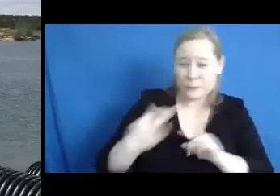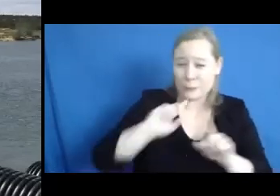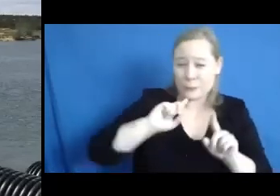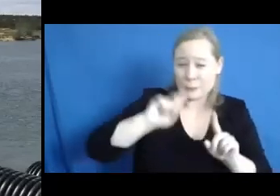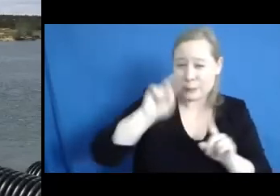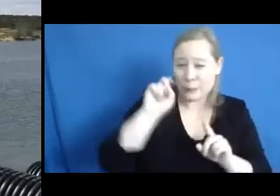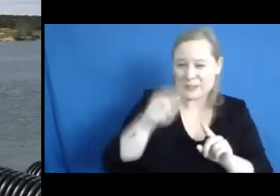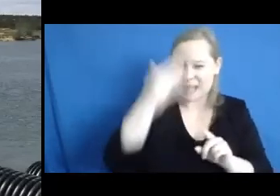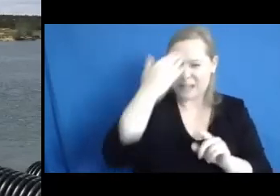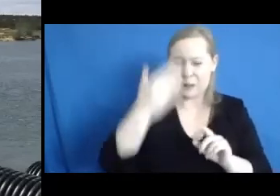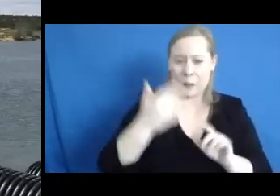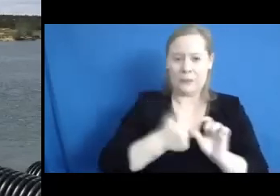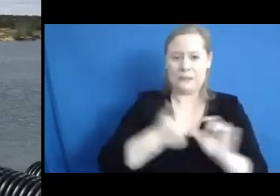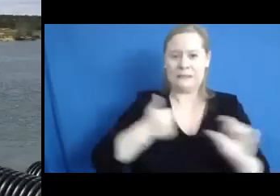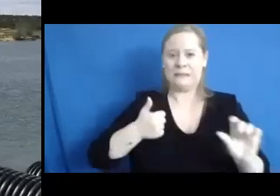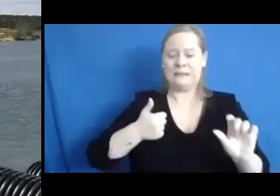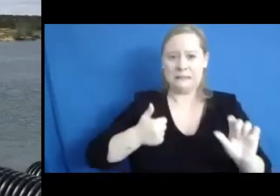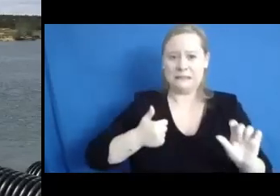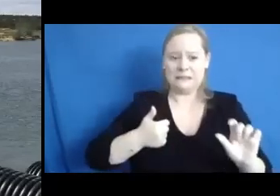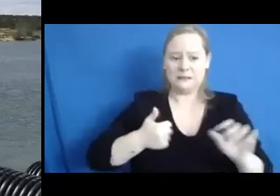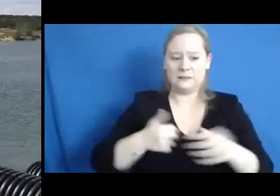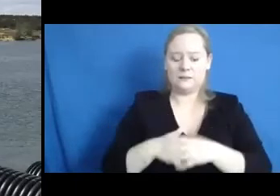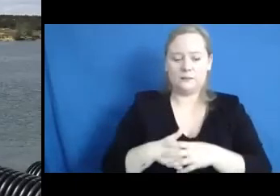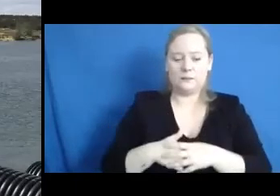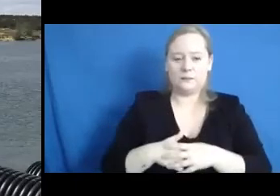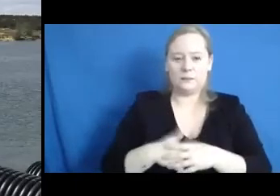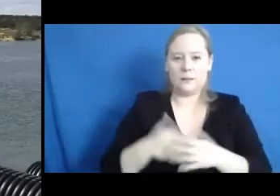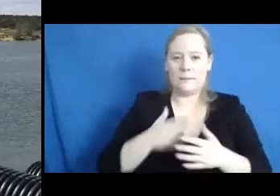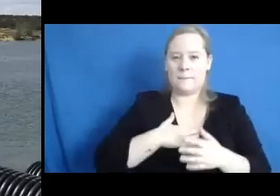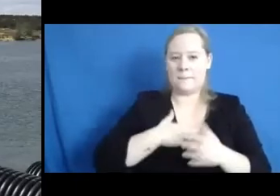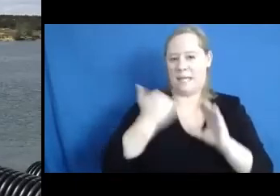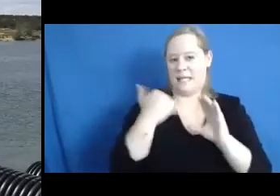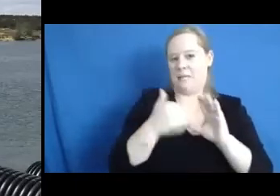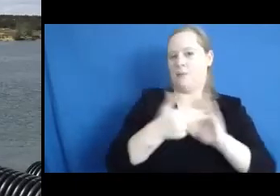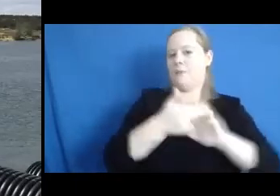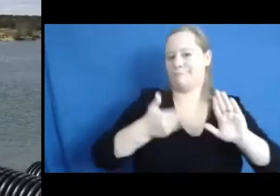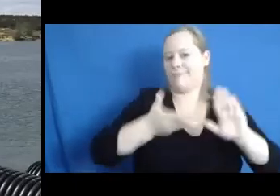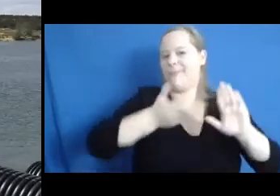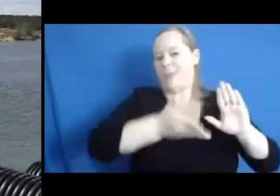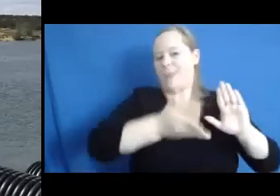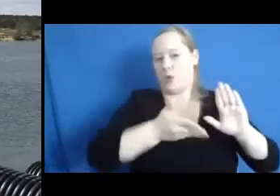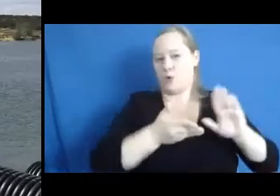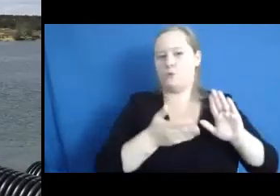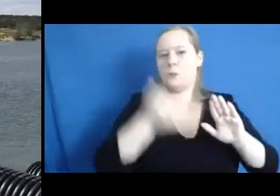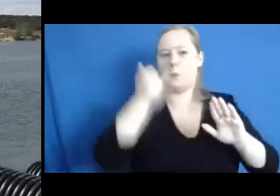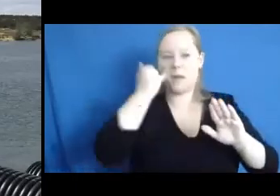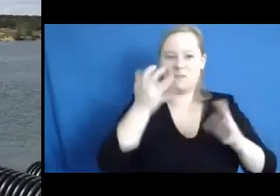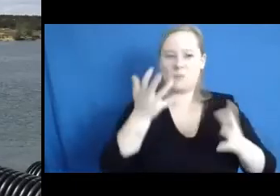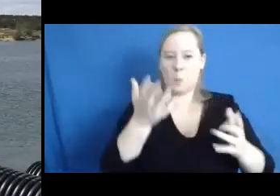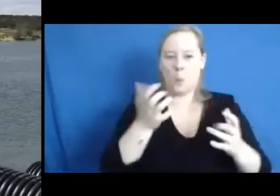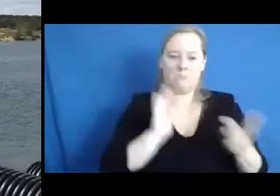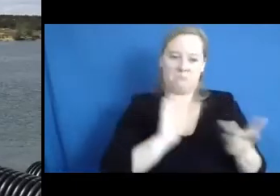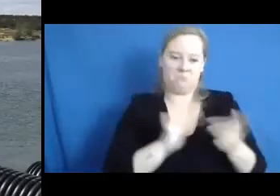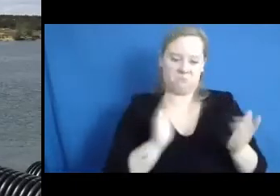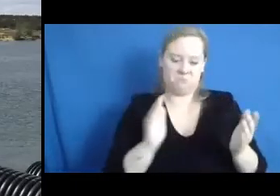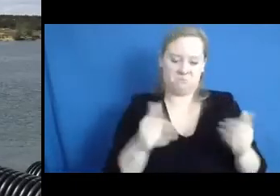on time, but my email address is there, and feel free to reach out, and we'd be happy to talk to you